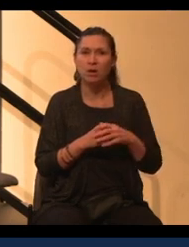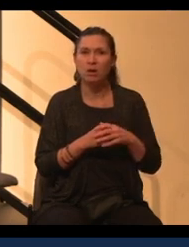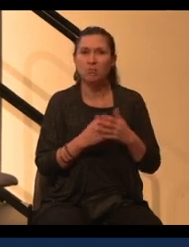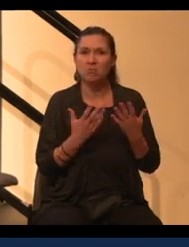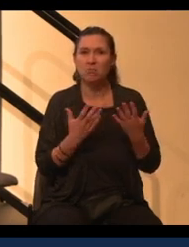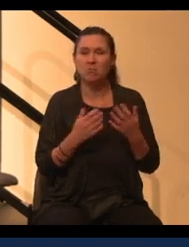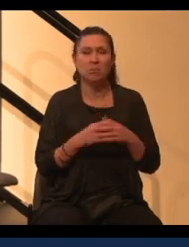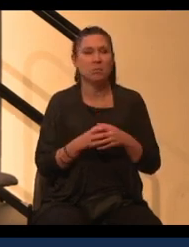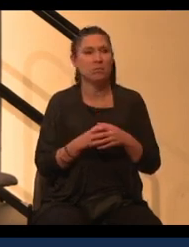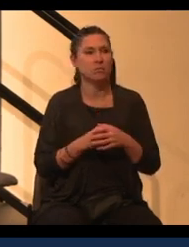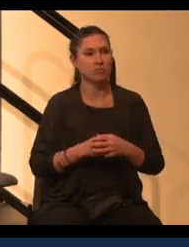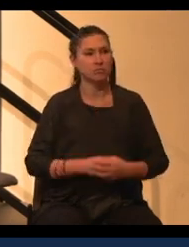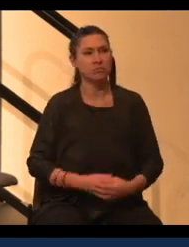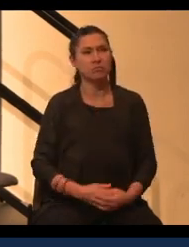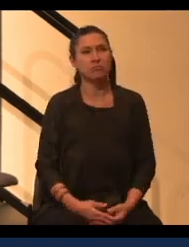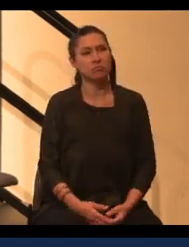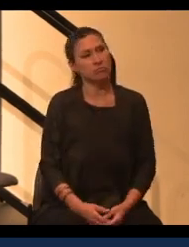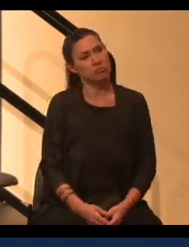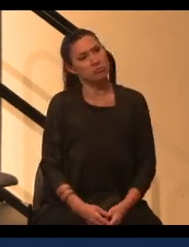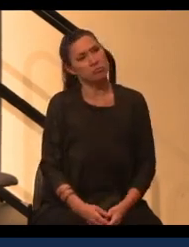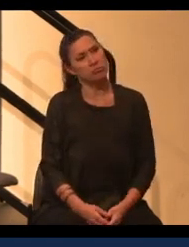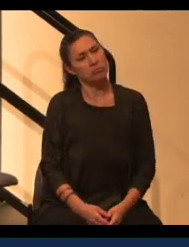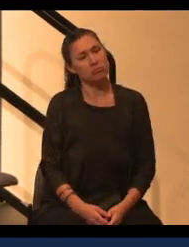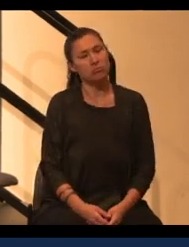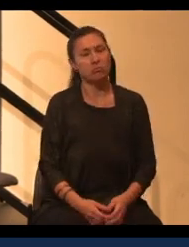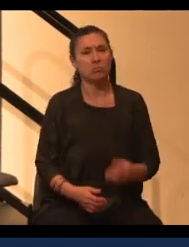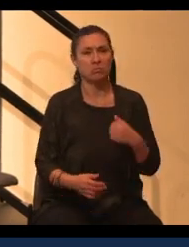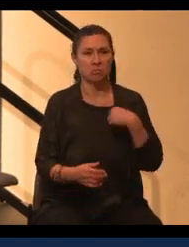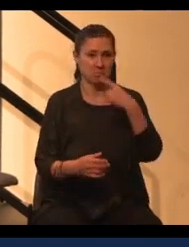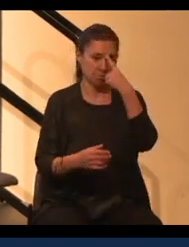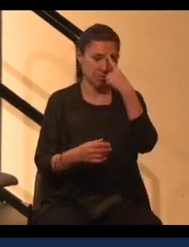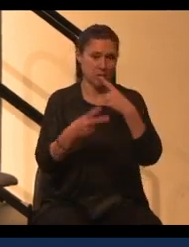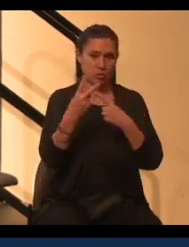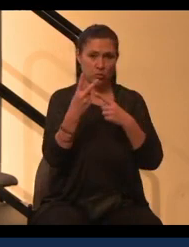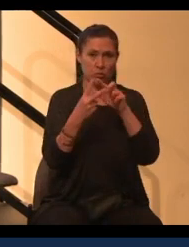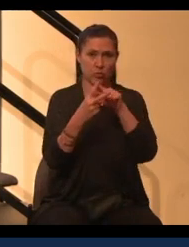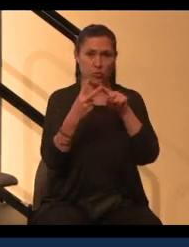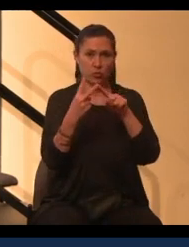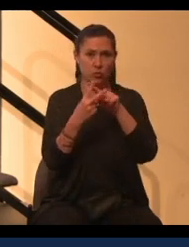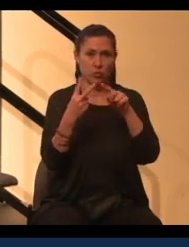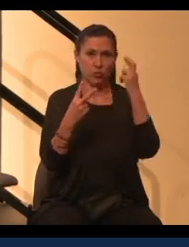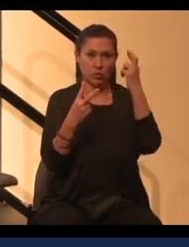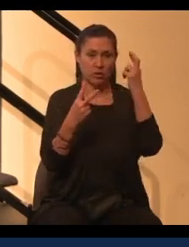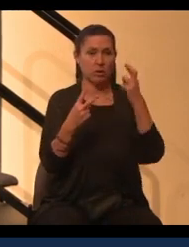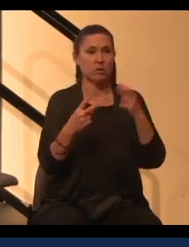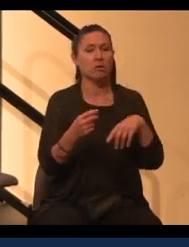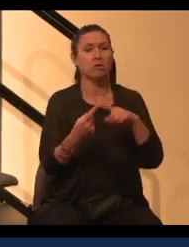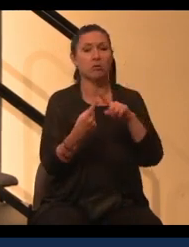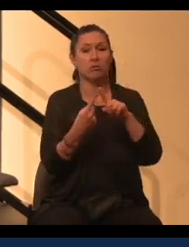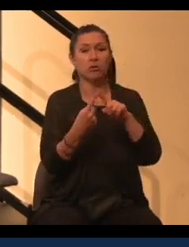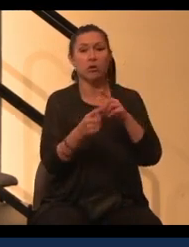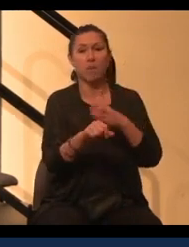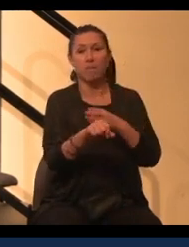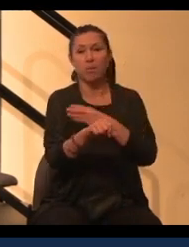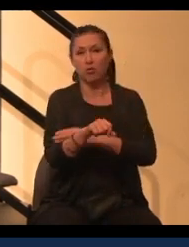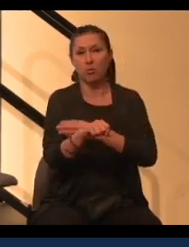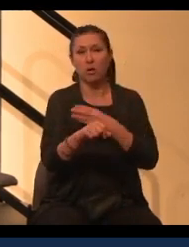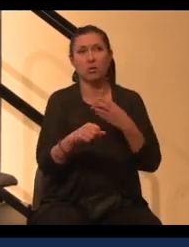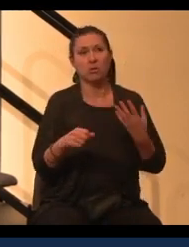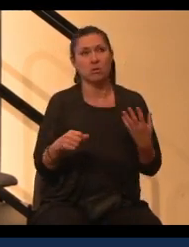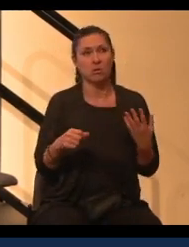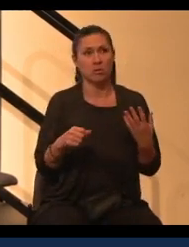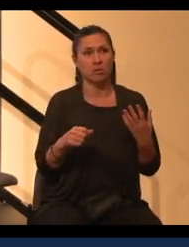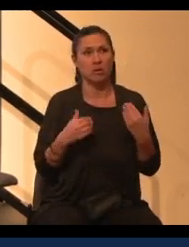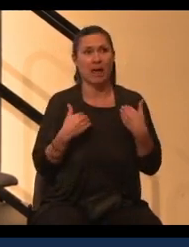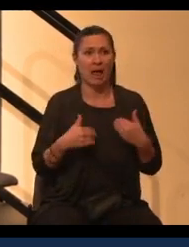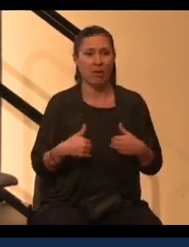difference? There's really, I'll call it maybe two reasons. One is, of course, the improvement in the